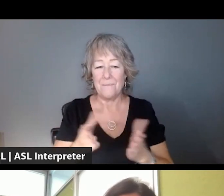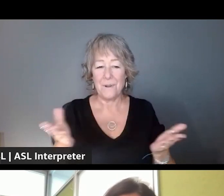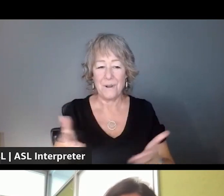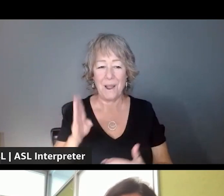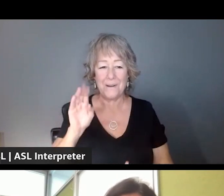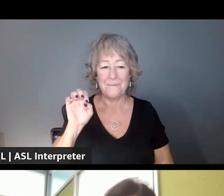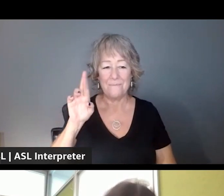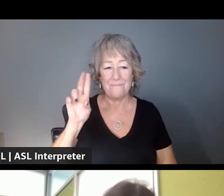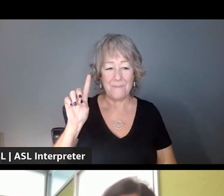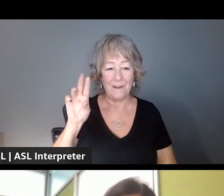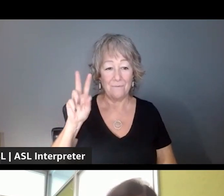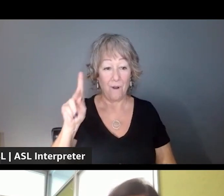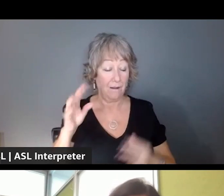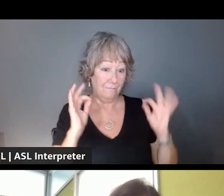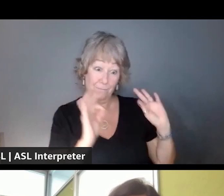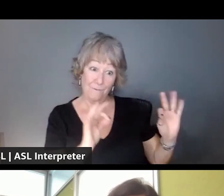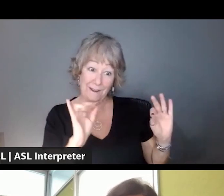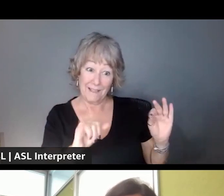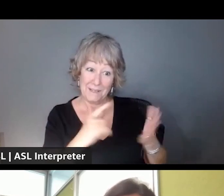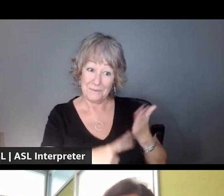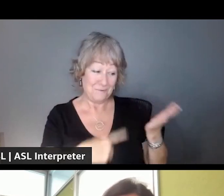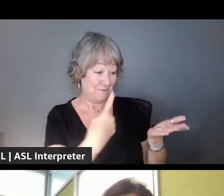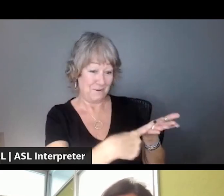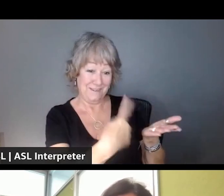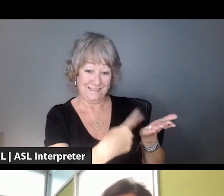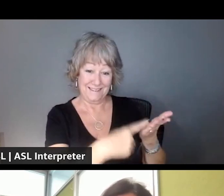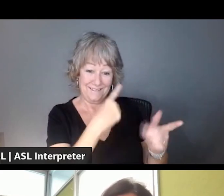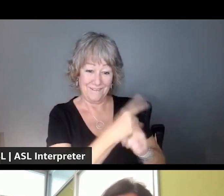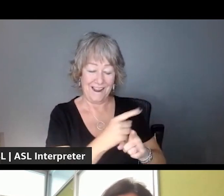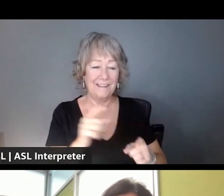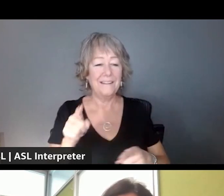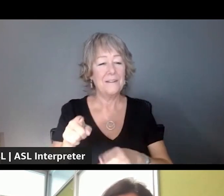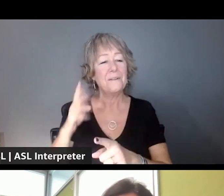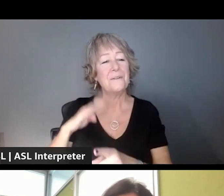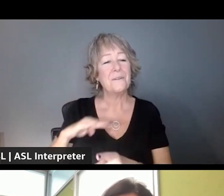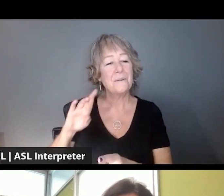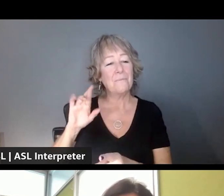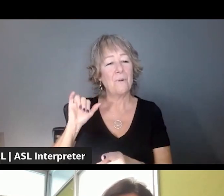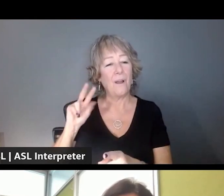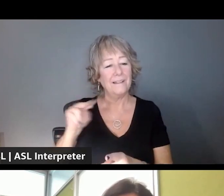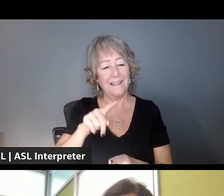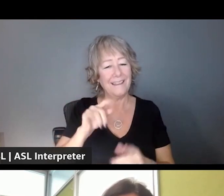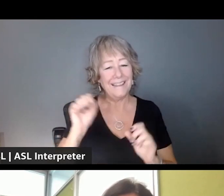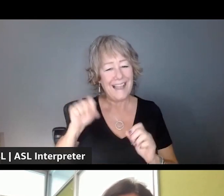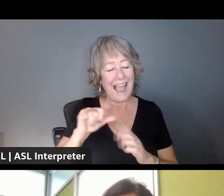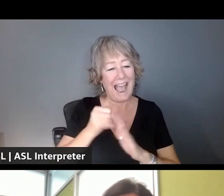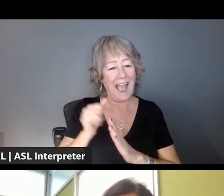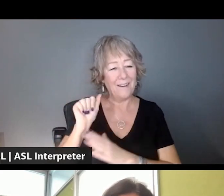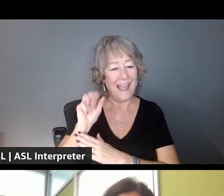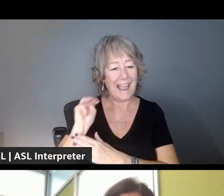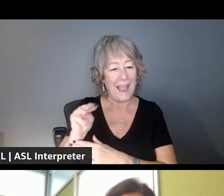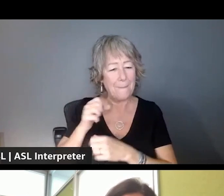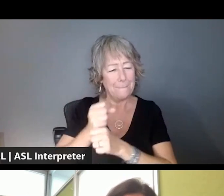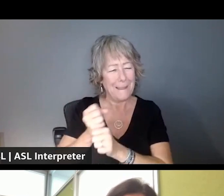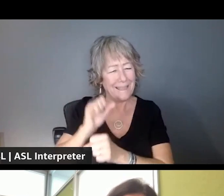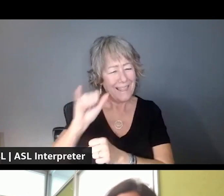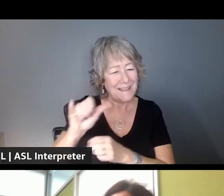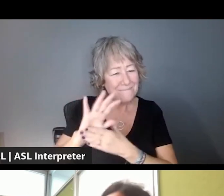what we're here to talk about, right? Yeah, we're super excited to figure out how AM was able to generate this movie.